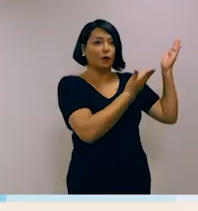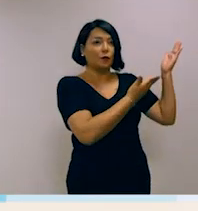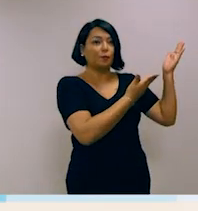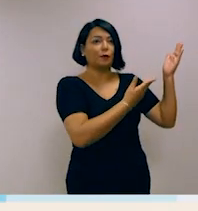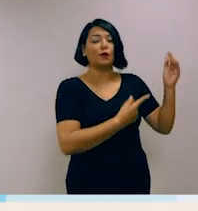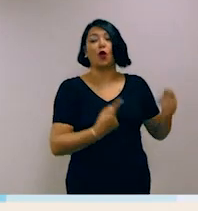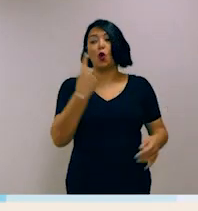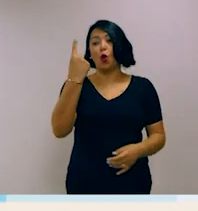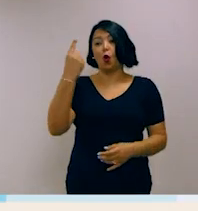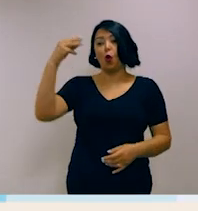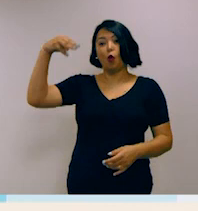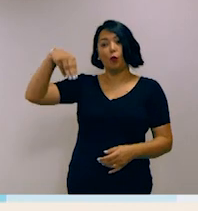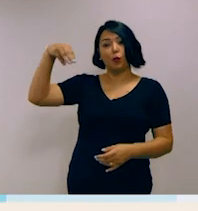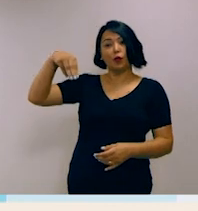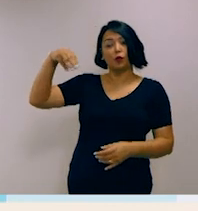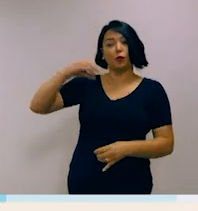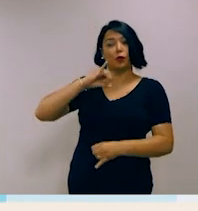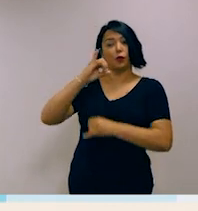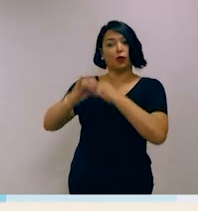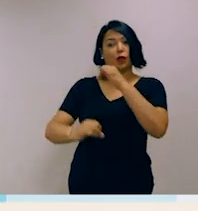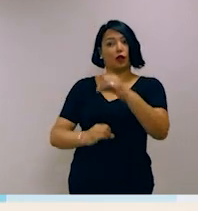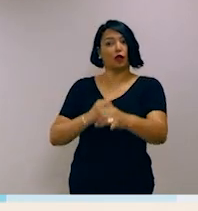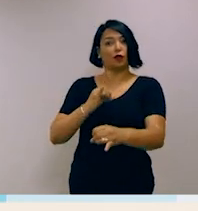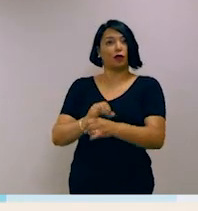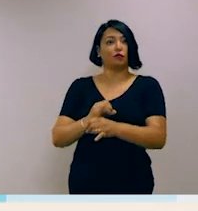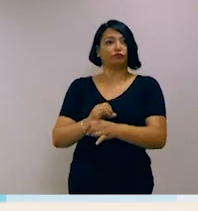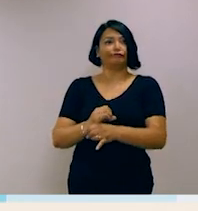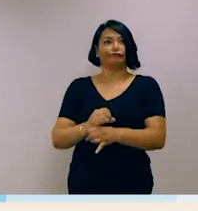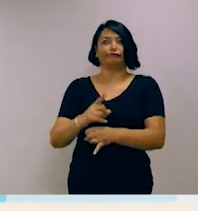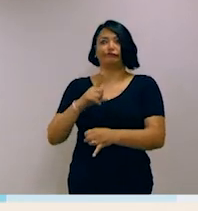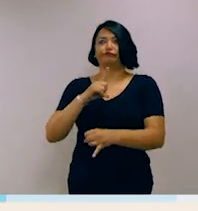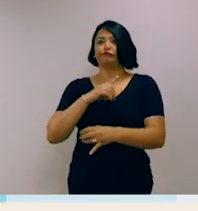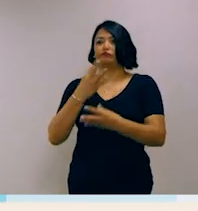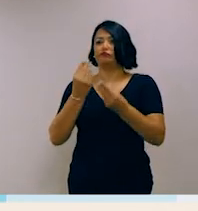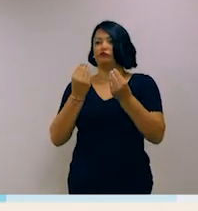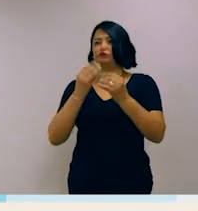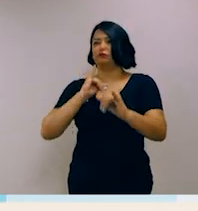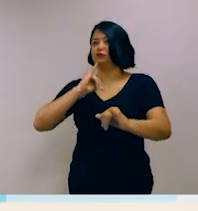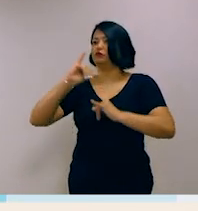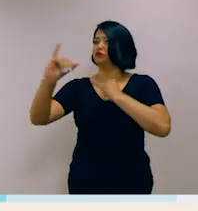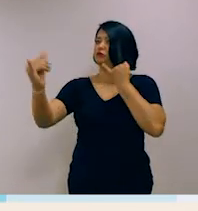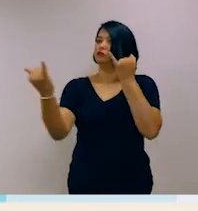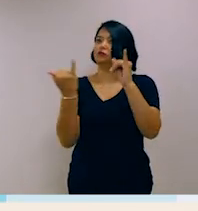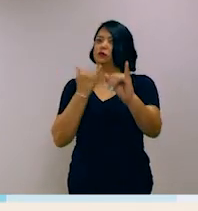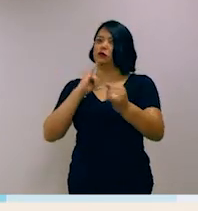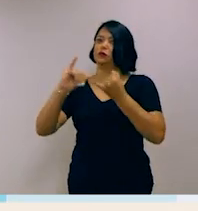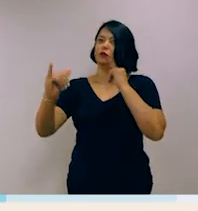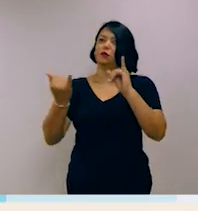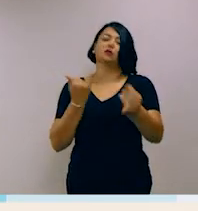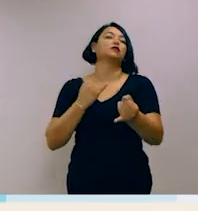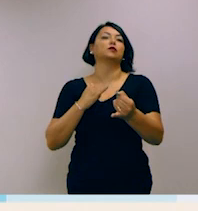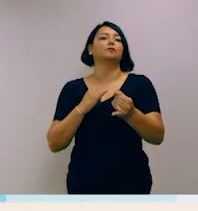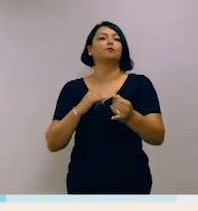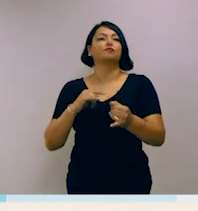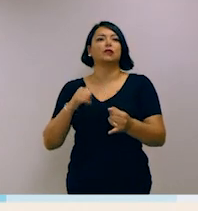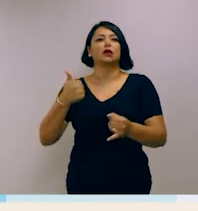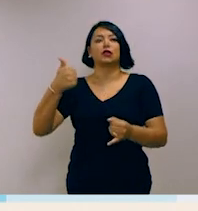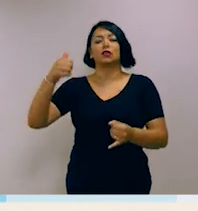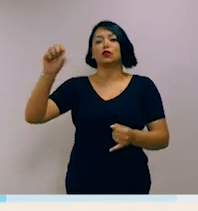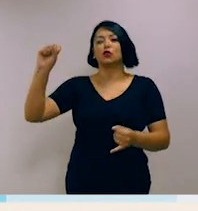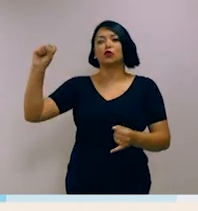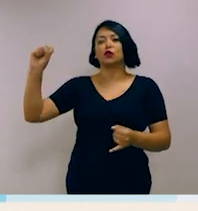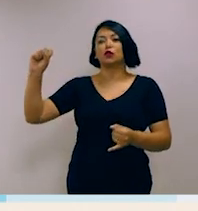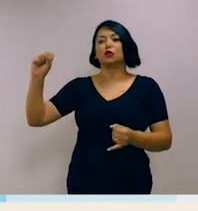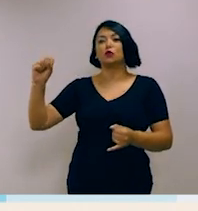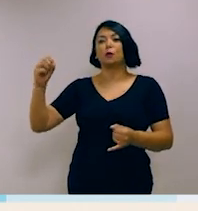I have a panorama here, 1 minute on the web. How much data is produced? How many data